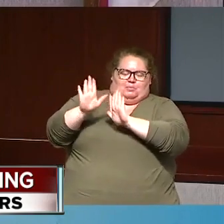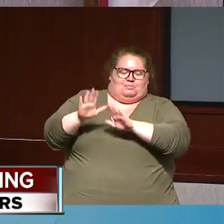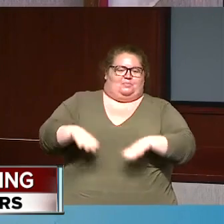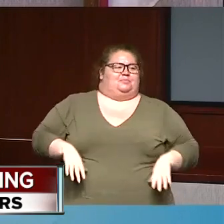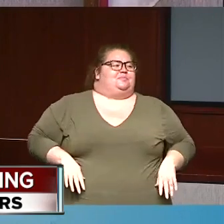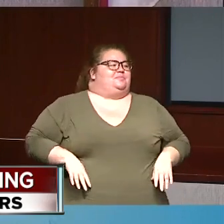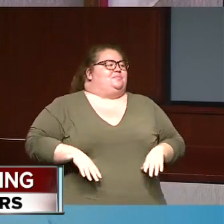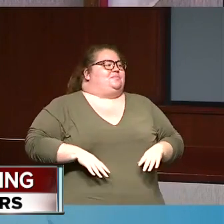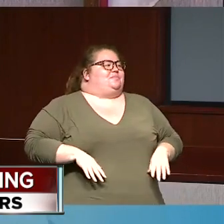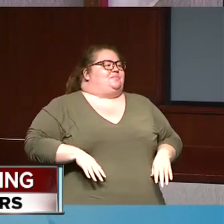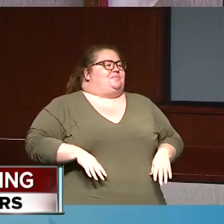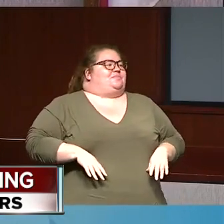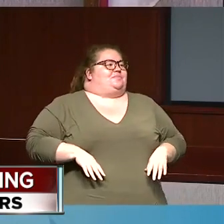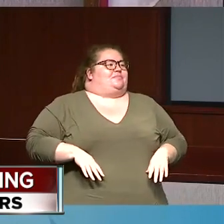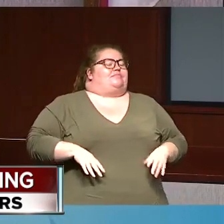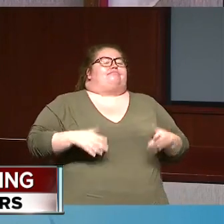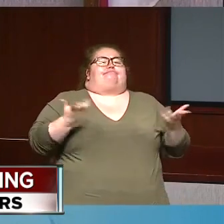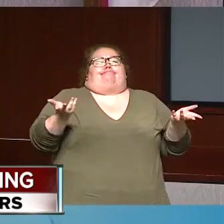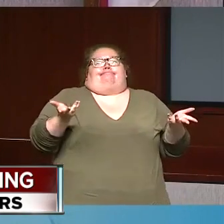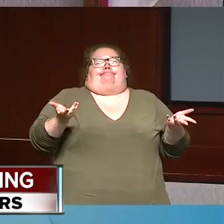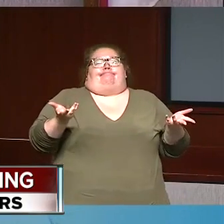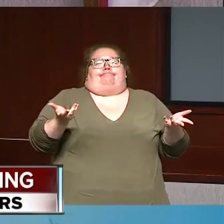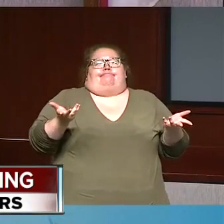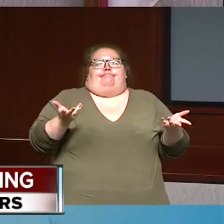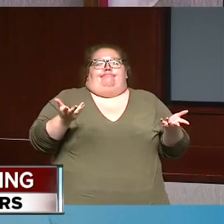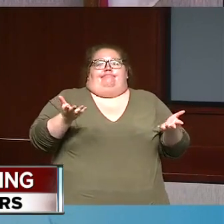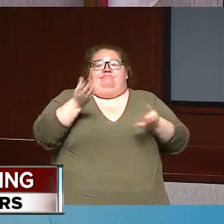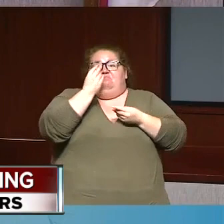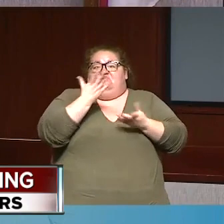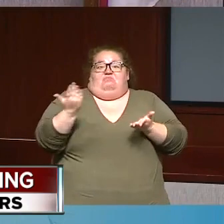Ralph, I'll just reiterate, we've had,